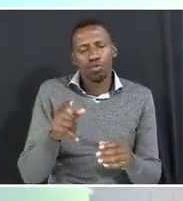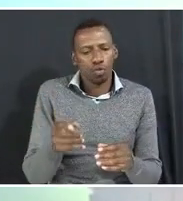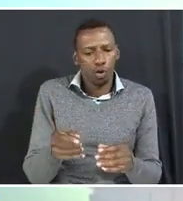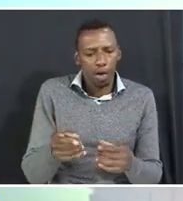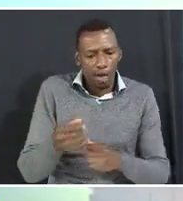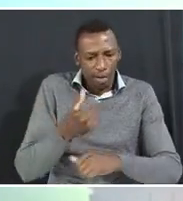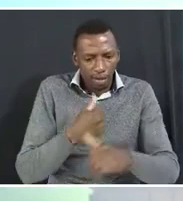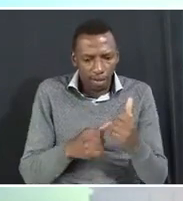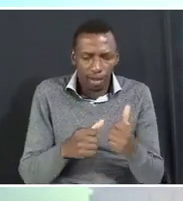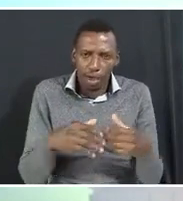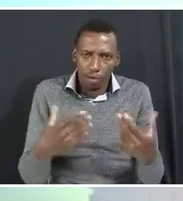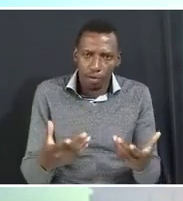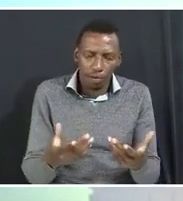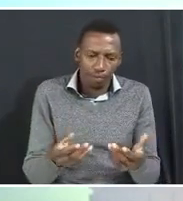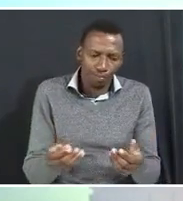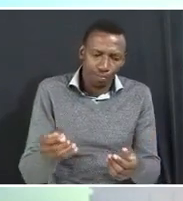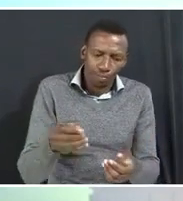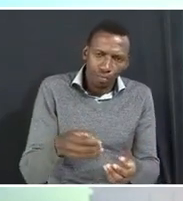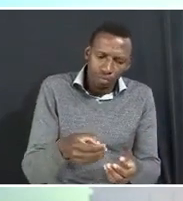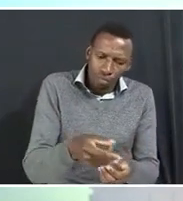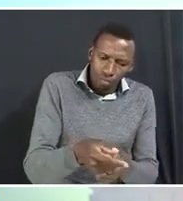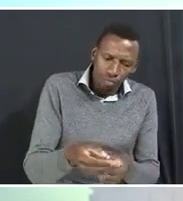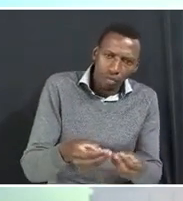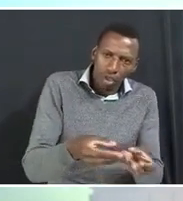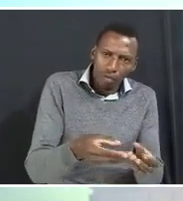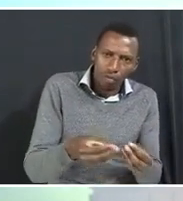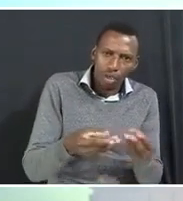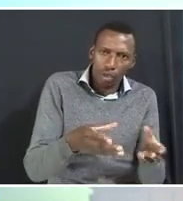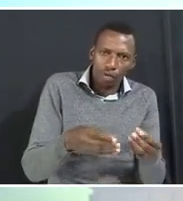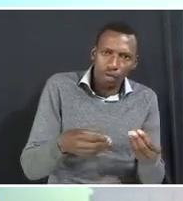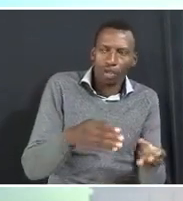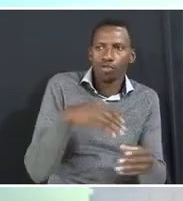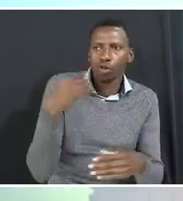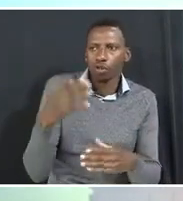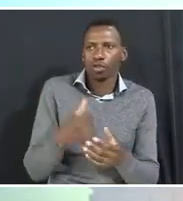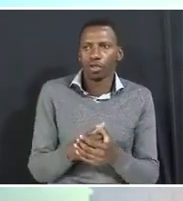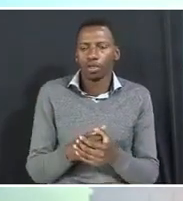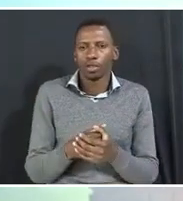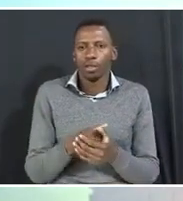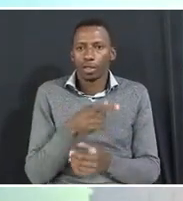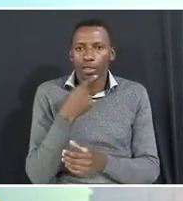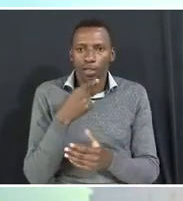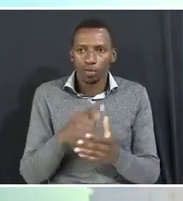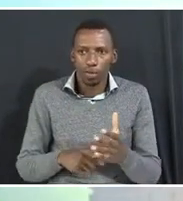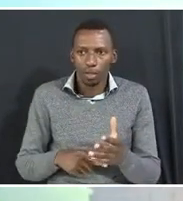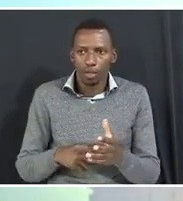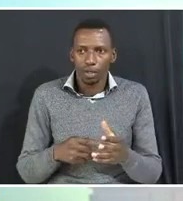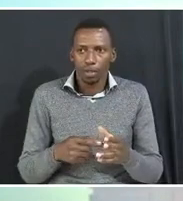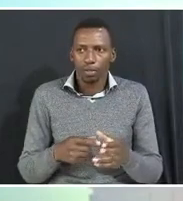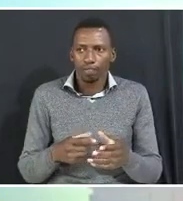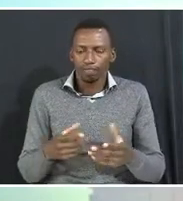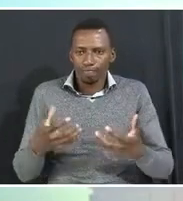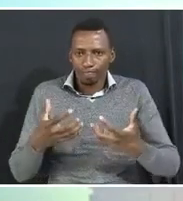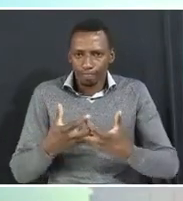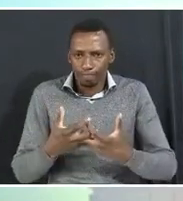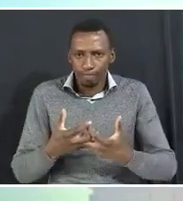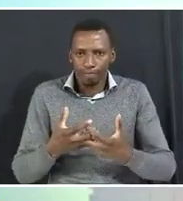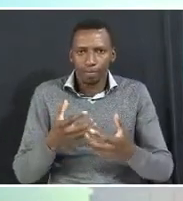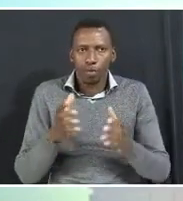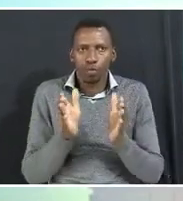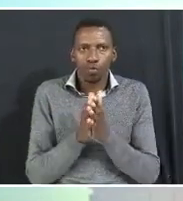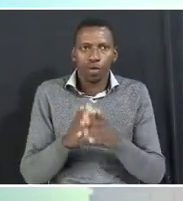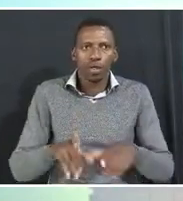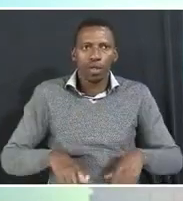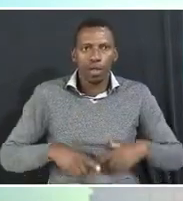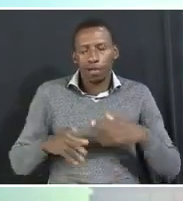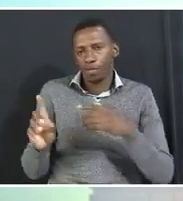an act, then for that matter, it doesn't count. I'm saying this just to relate it to the life of ministry in the church.